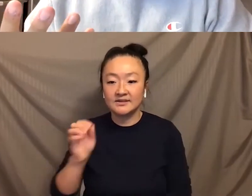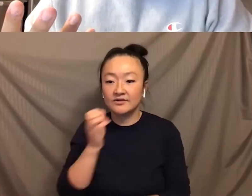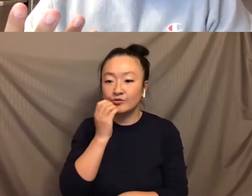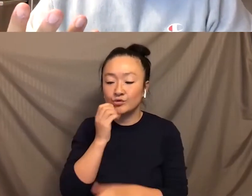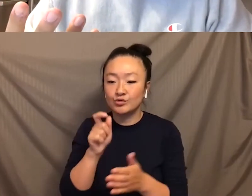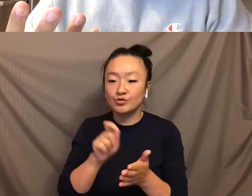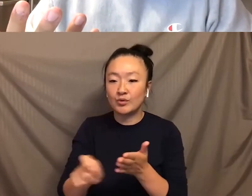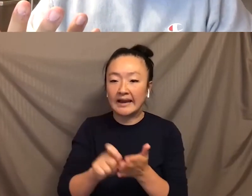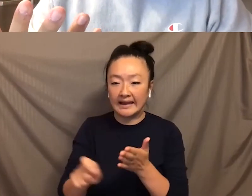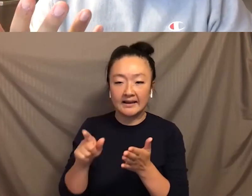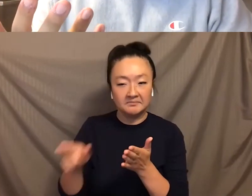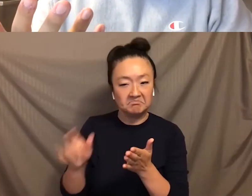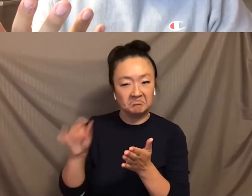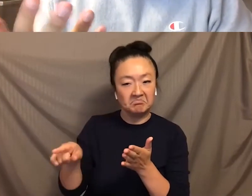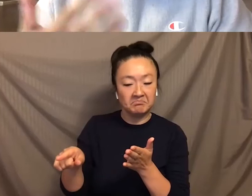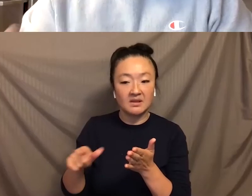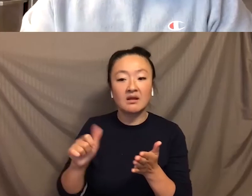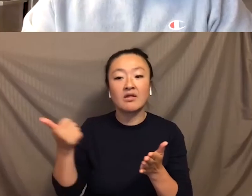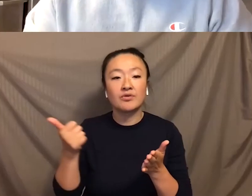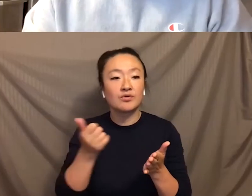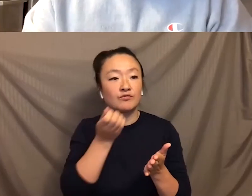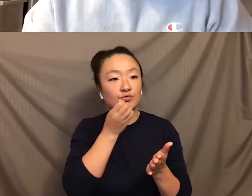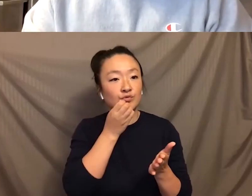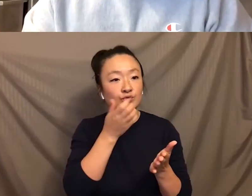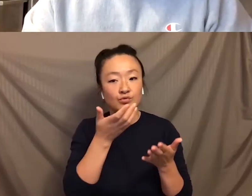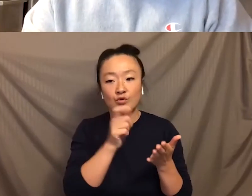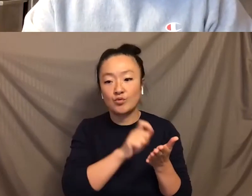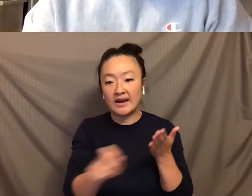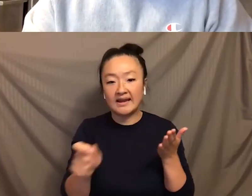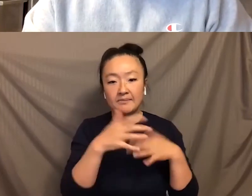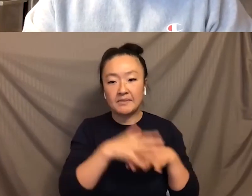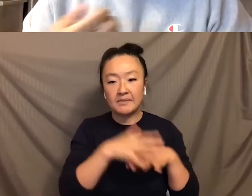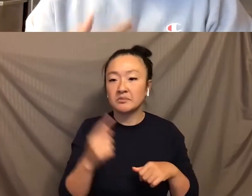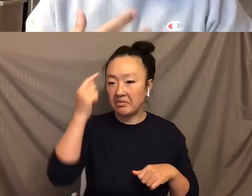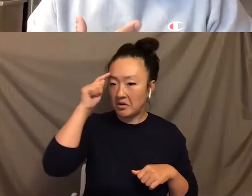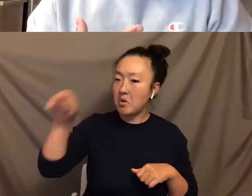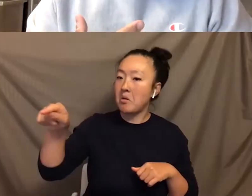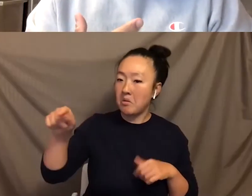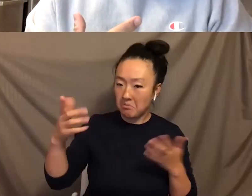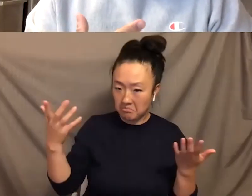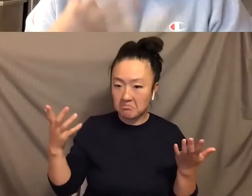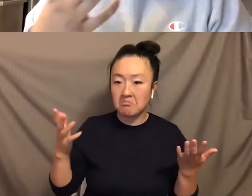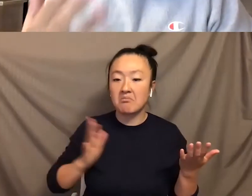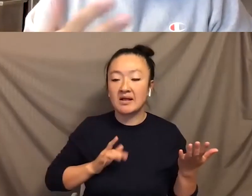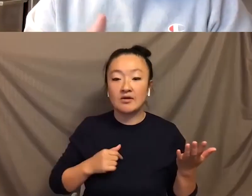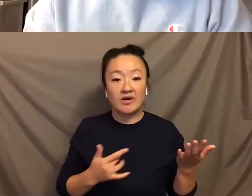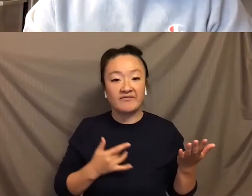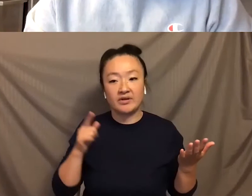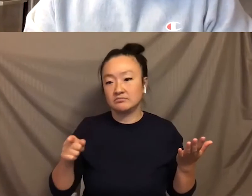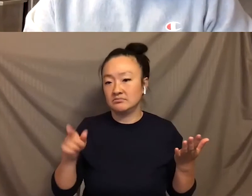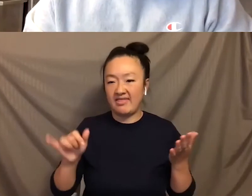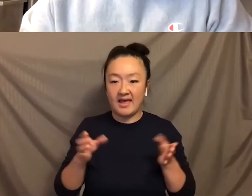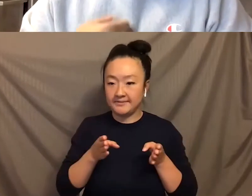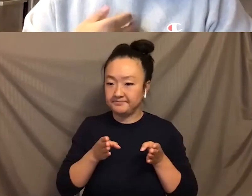food publications think to even accommodate. And I feel as though that is the path forward